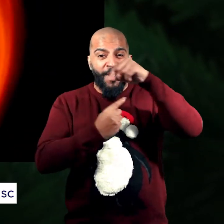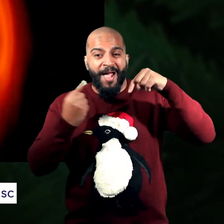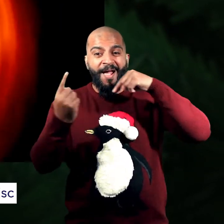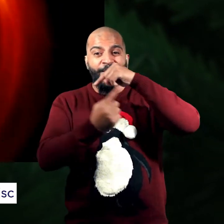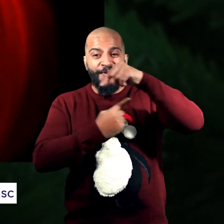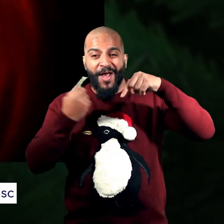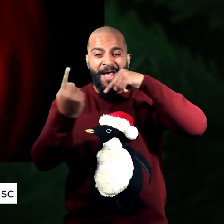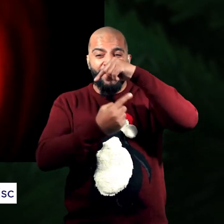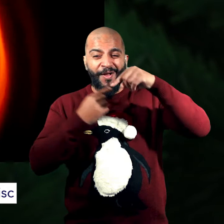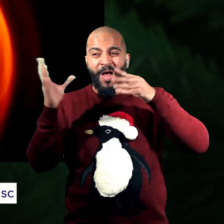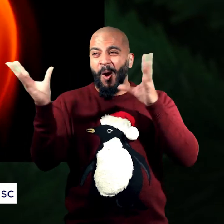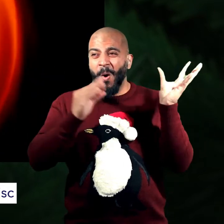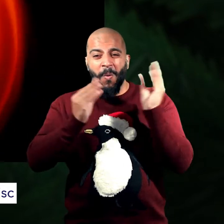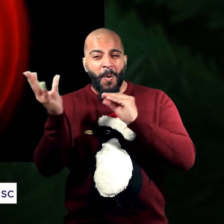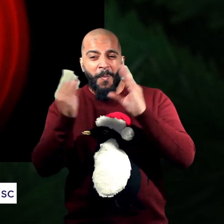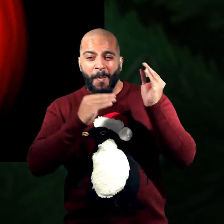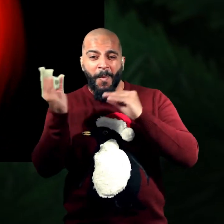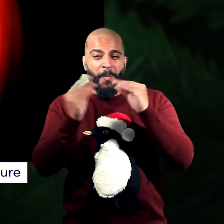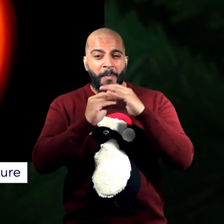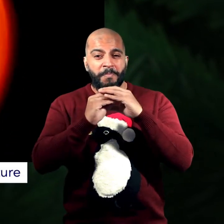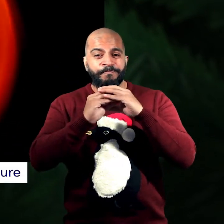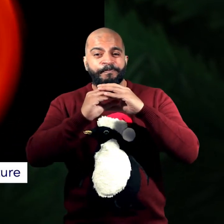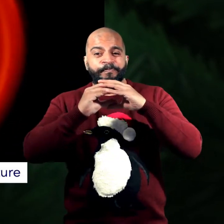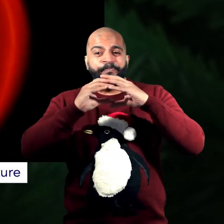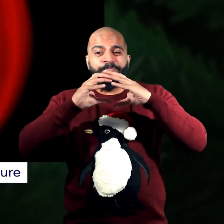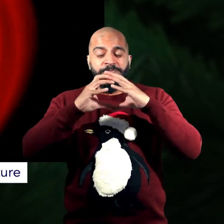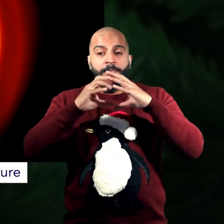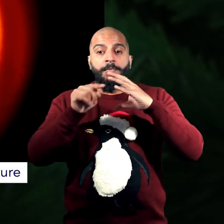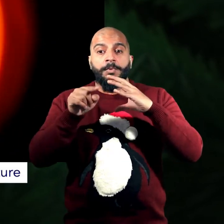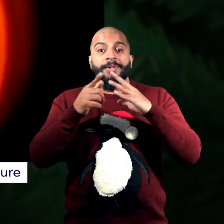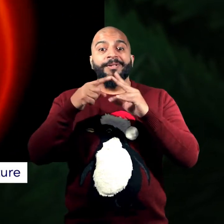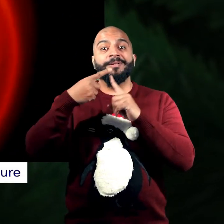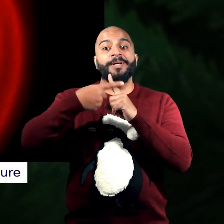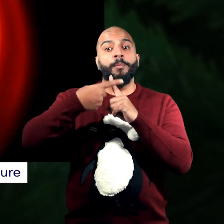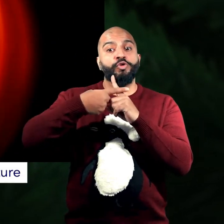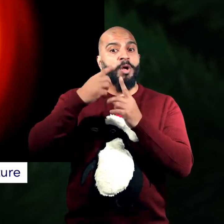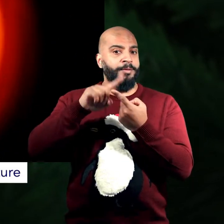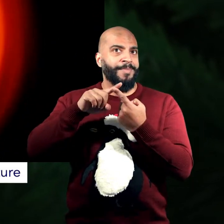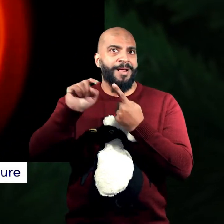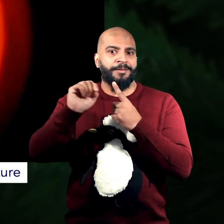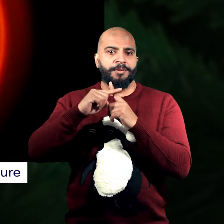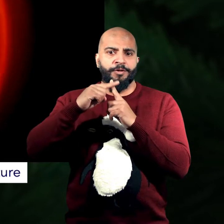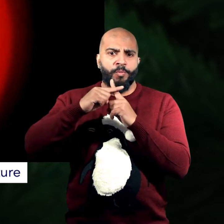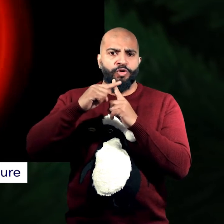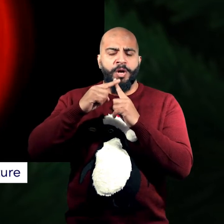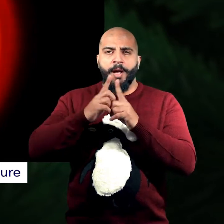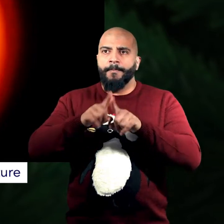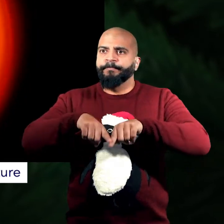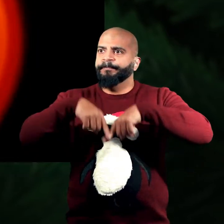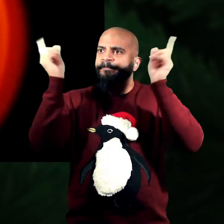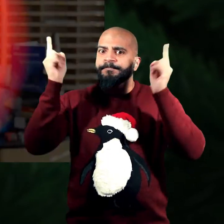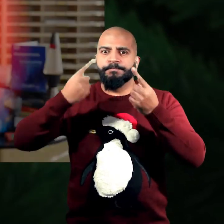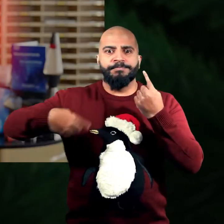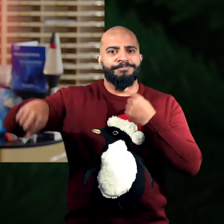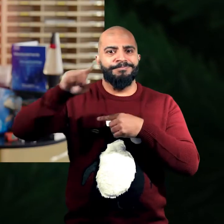There's loads of chemistry going on in the disk, and in different parts of the disk, the temperature and the pressure is really